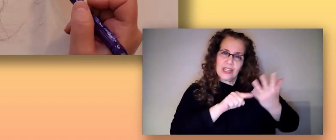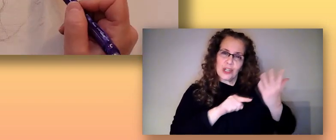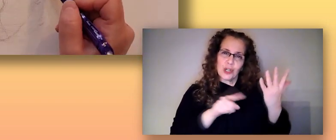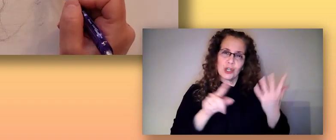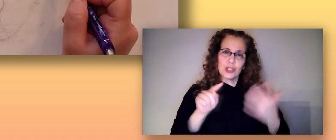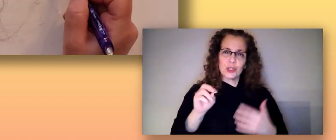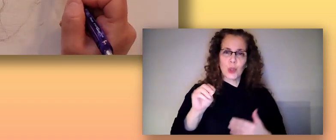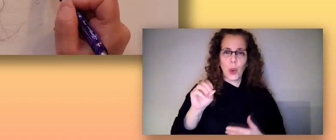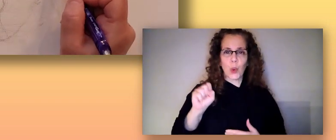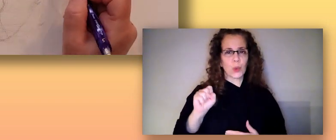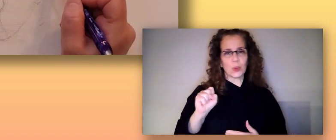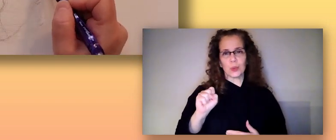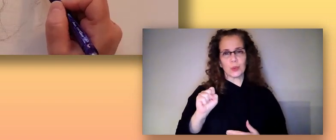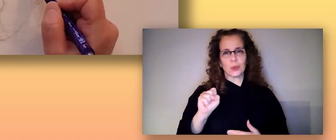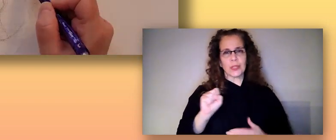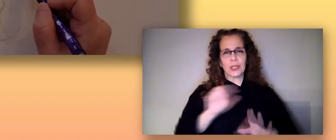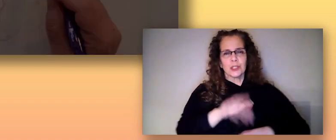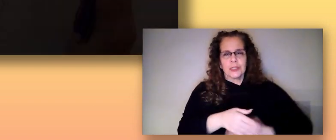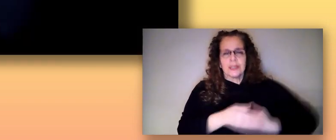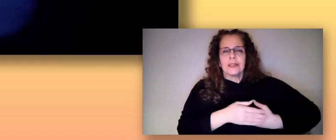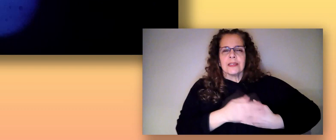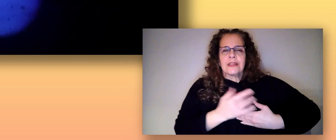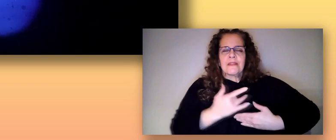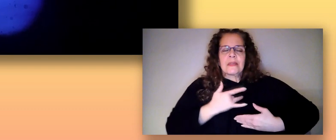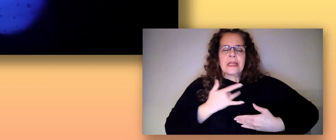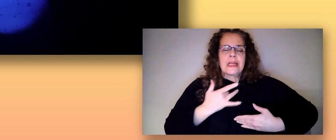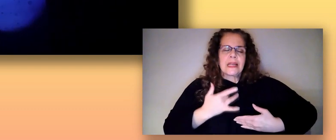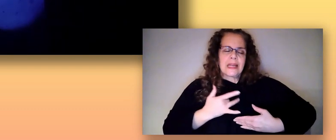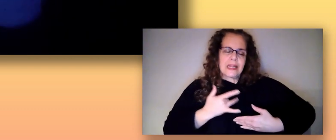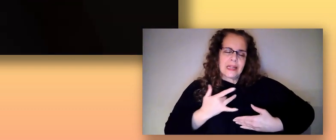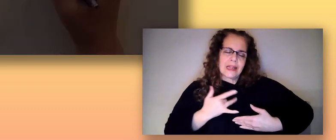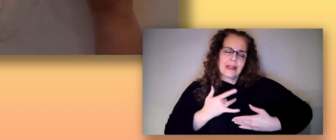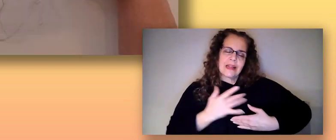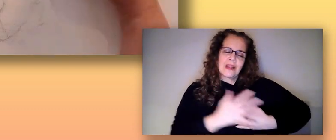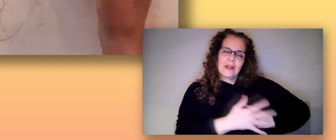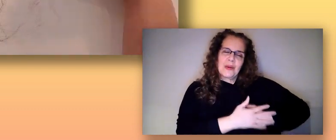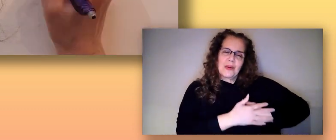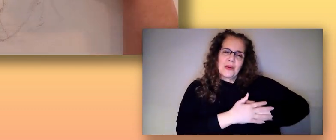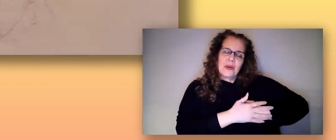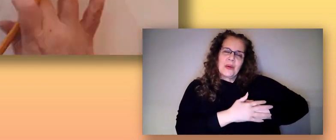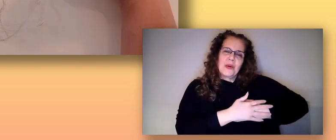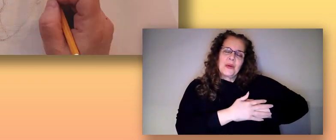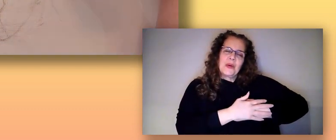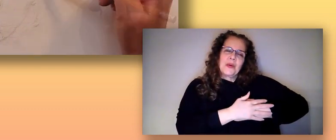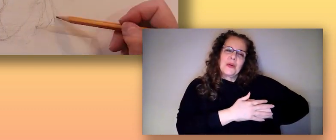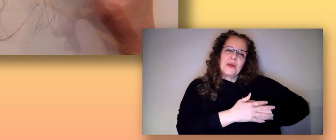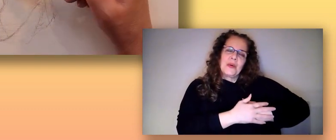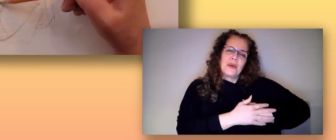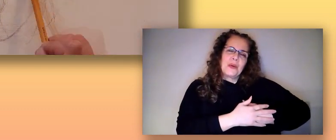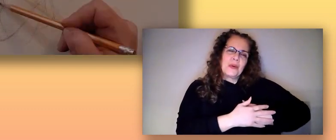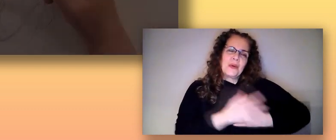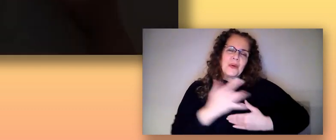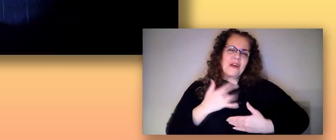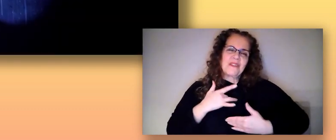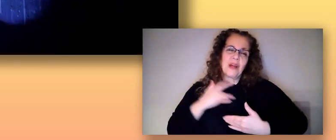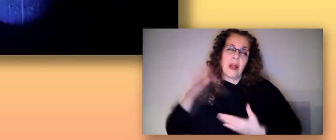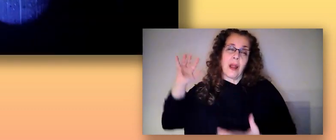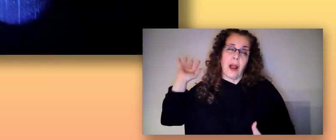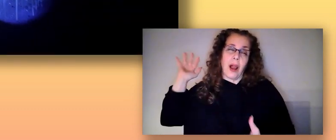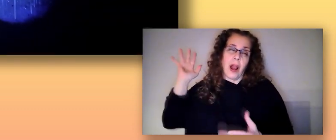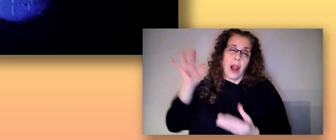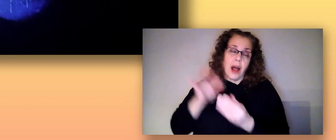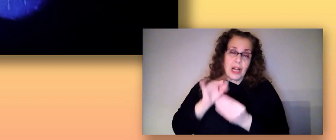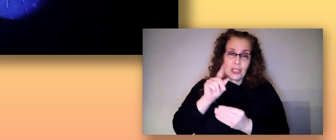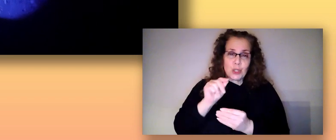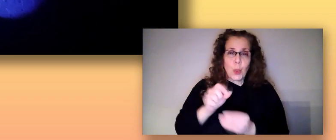I just felt you there. Felt everything. Felt 20 years of waiting,